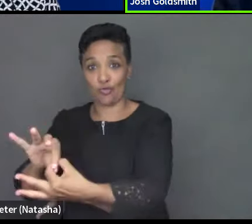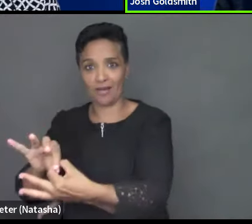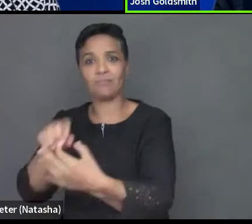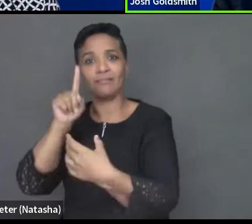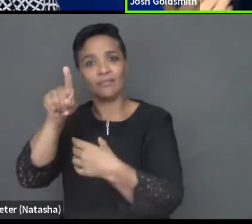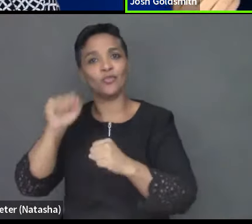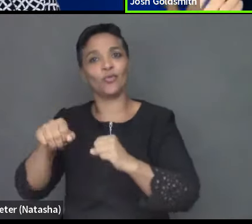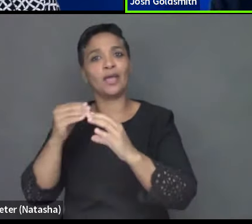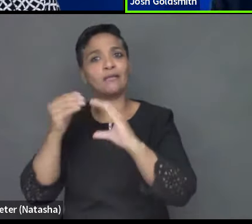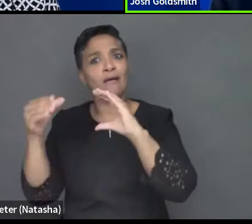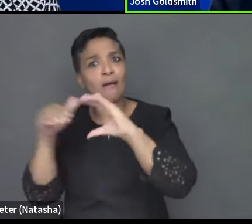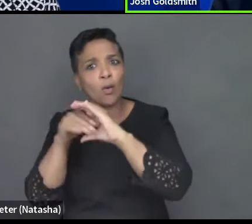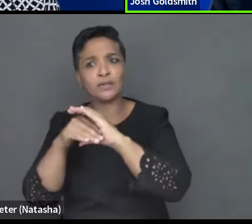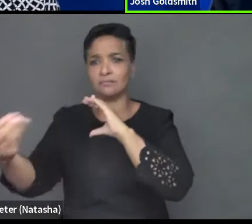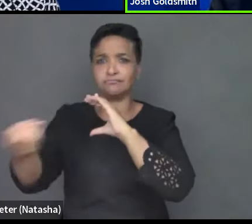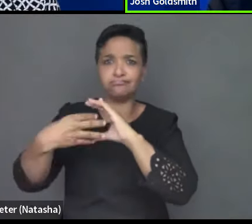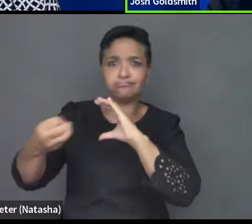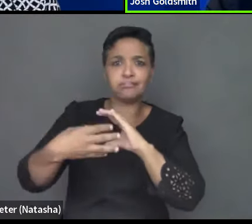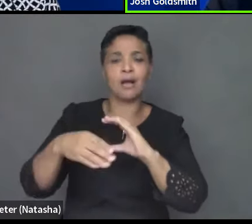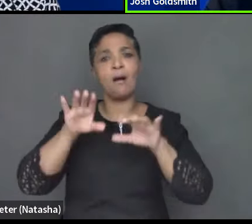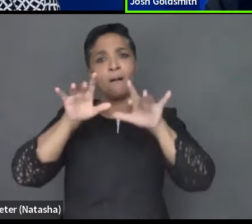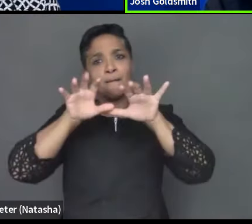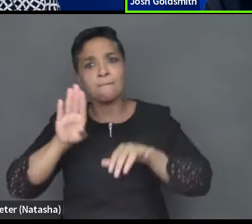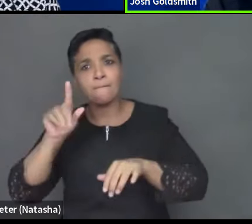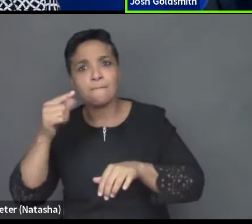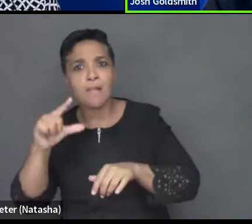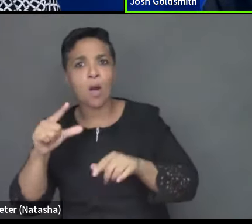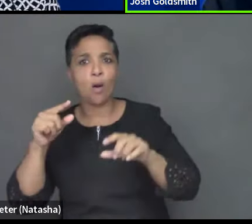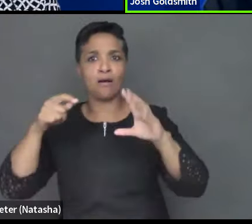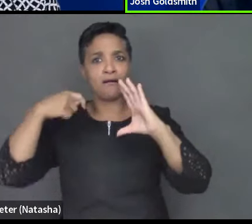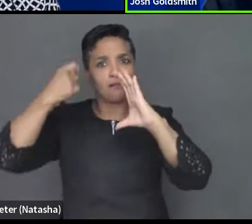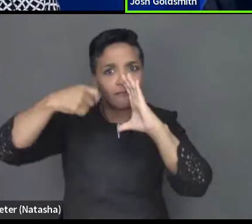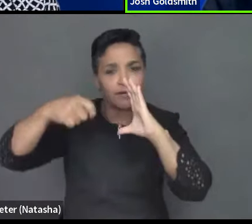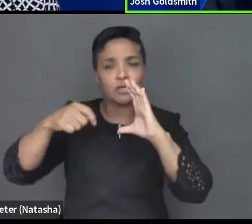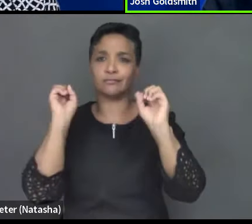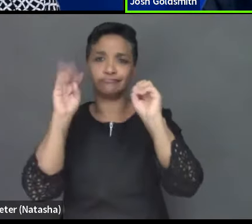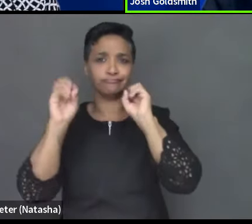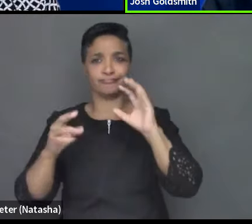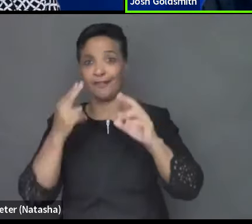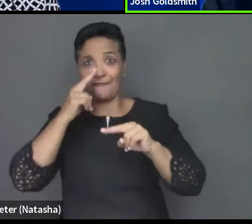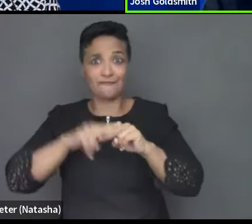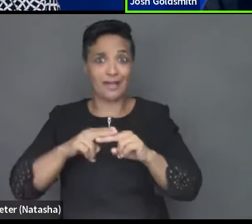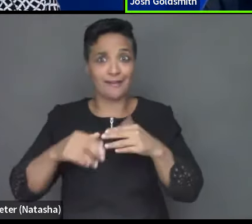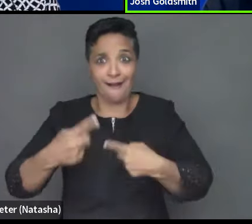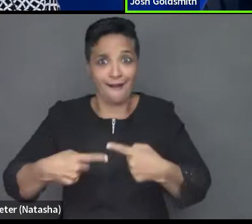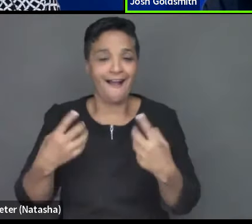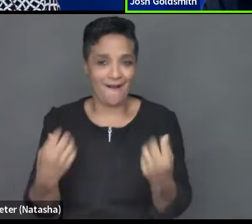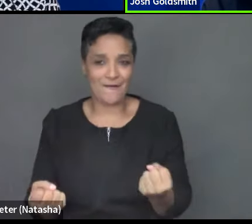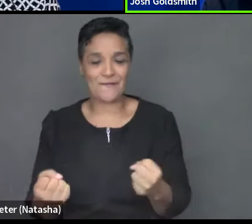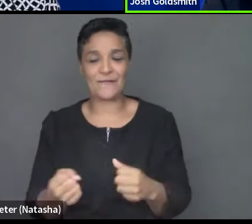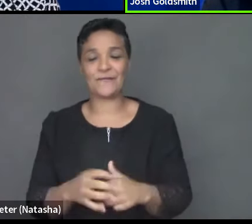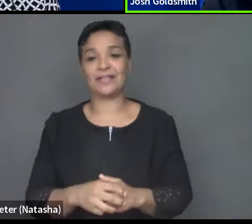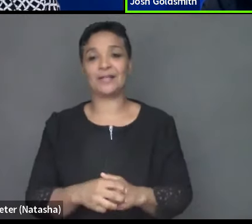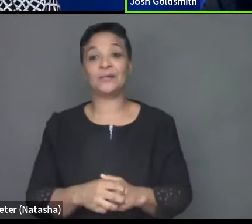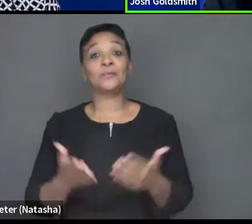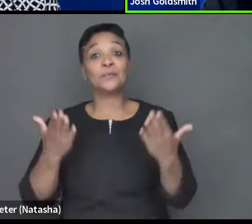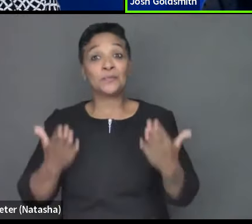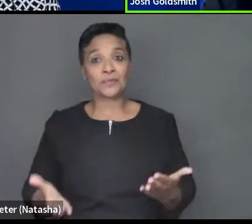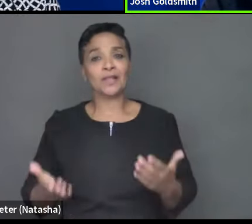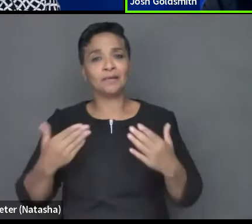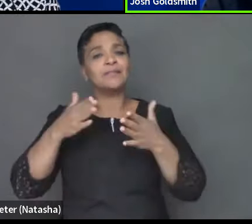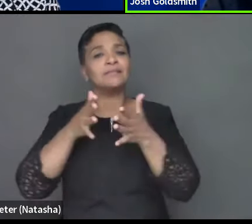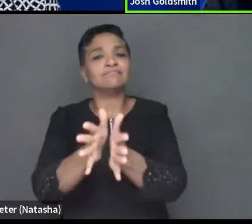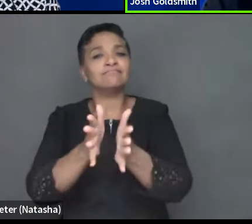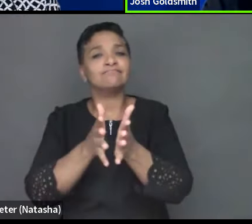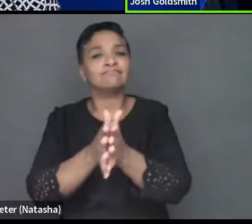because we have a blog, we have videos, all sorts of fun stuff. All right, let me just go ahead and tell you about